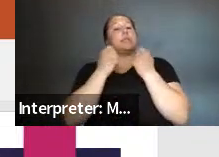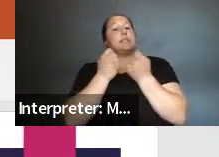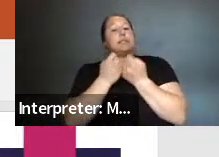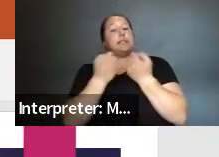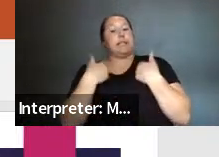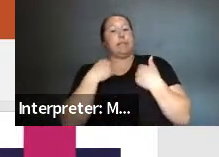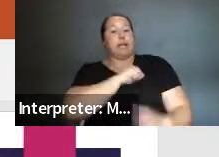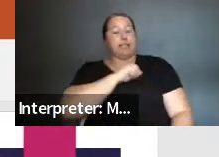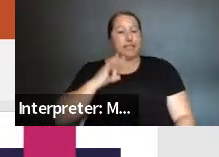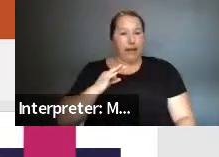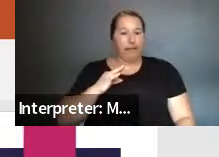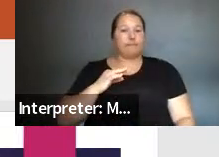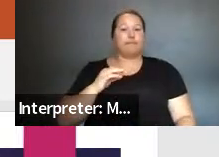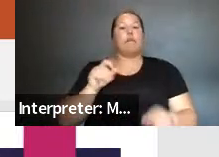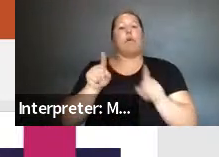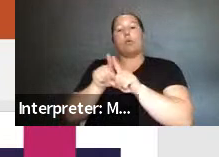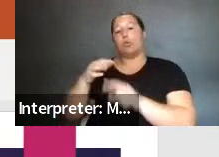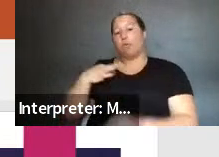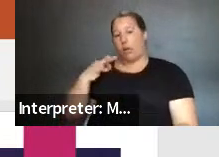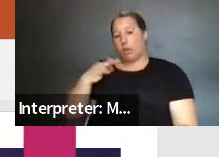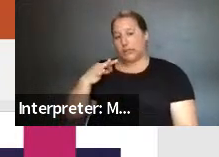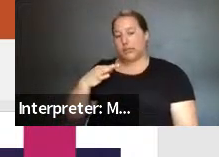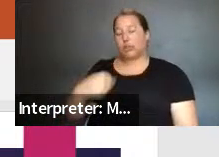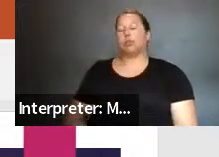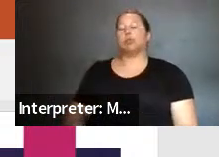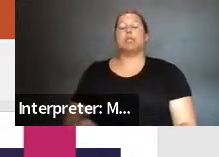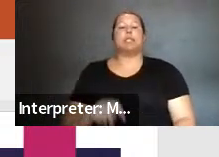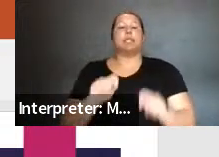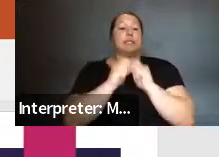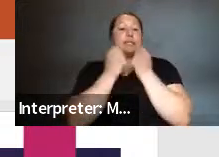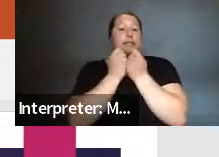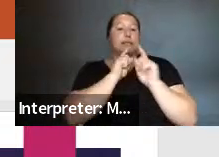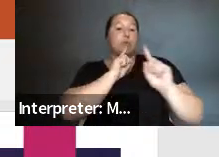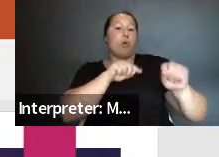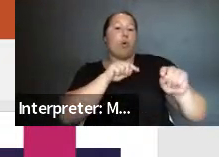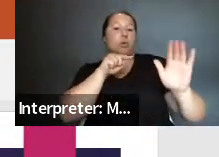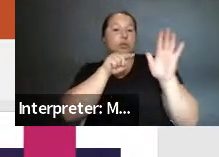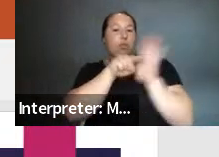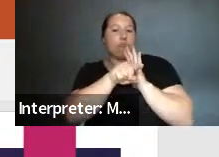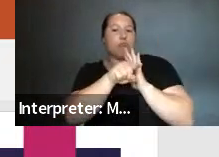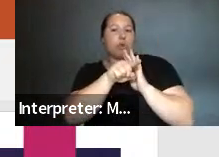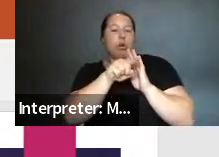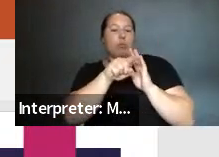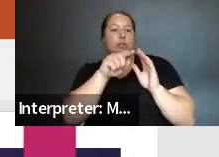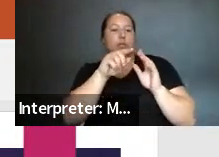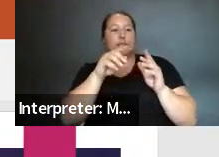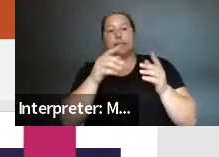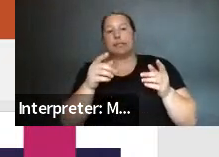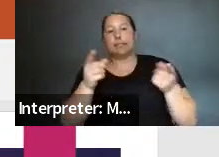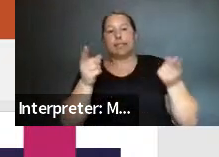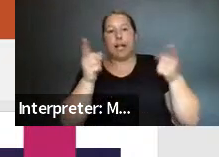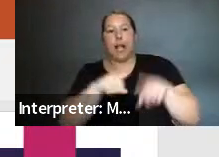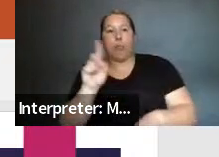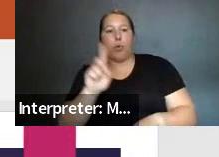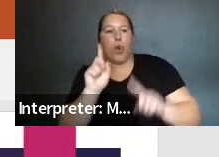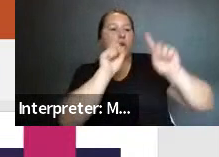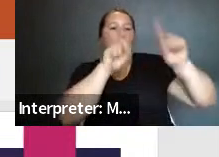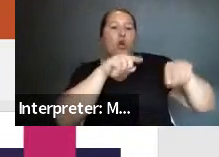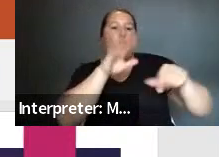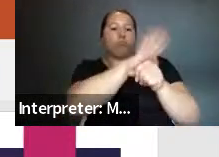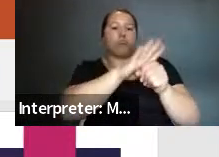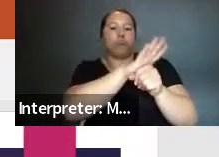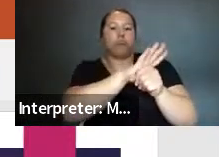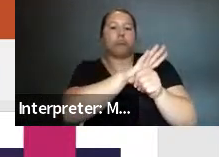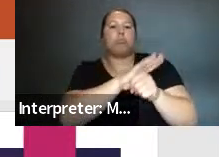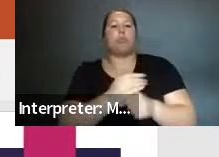and volunteers. The team responds to homicide scenes. They provide mental and emotional support